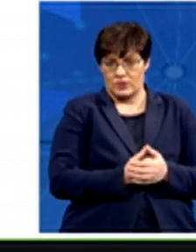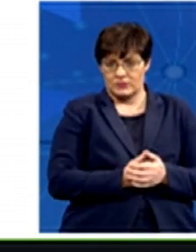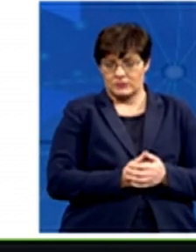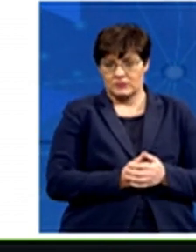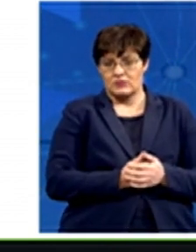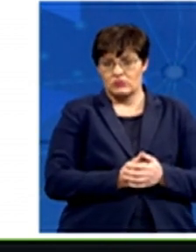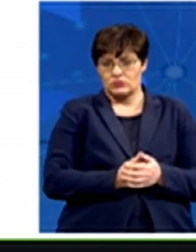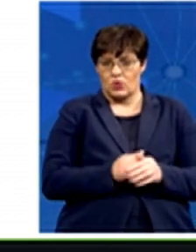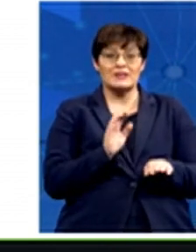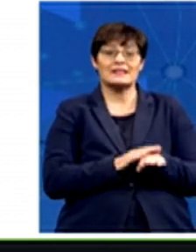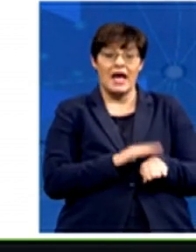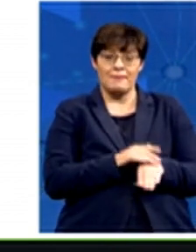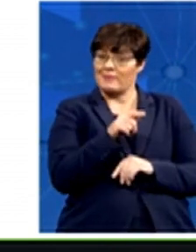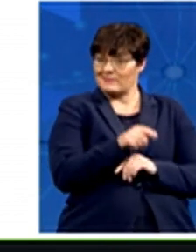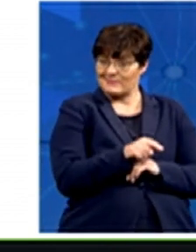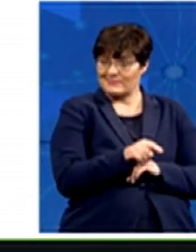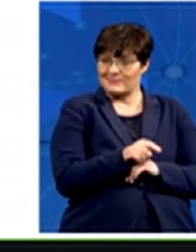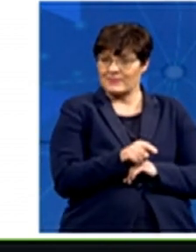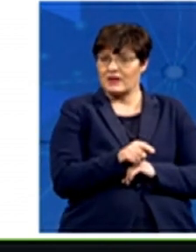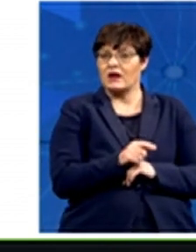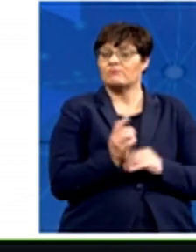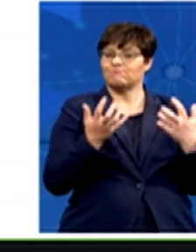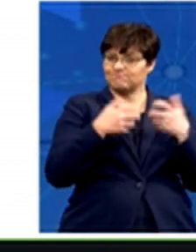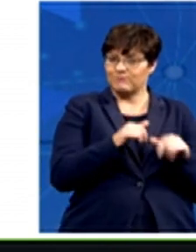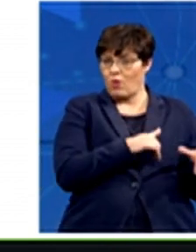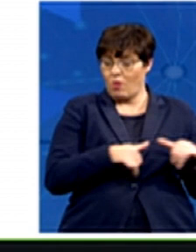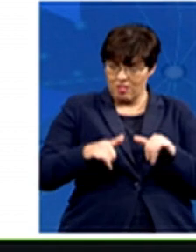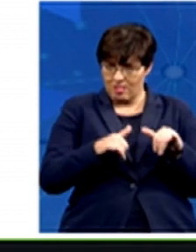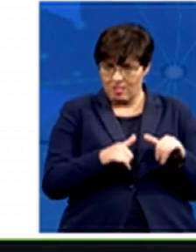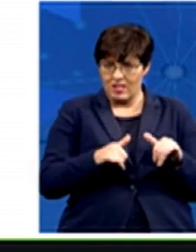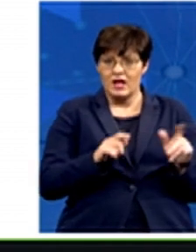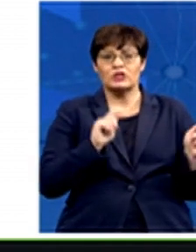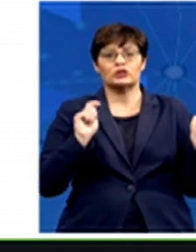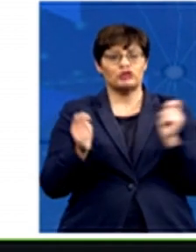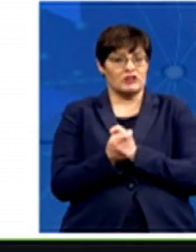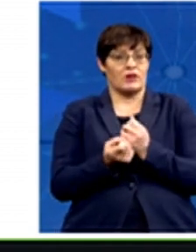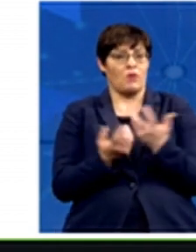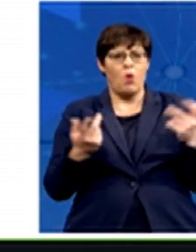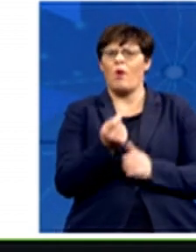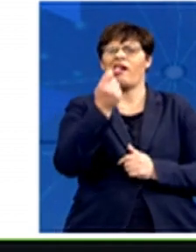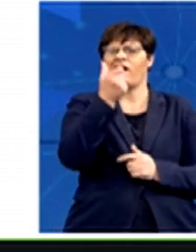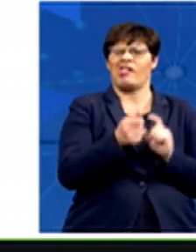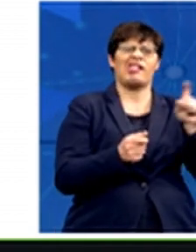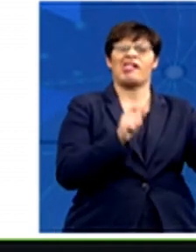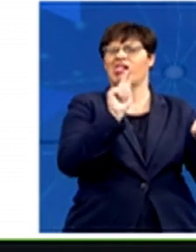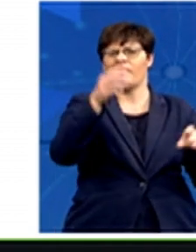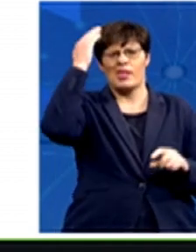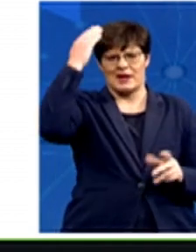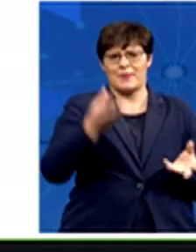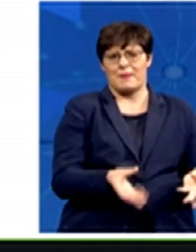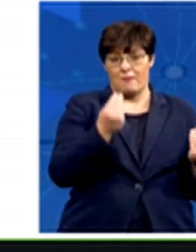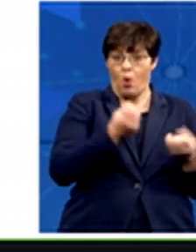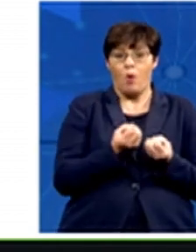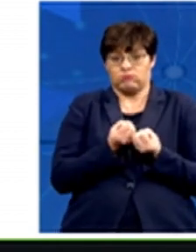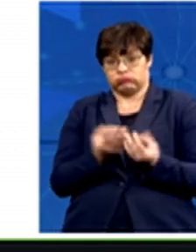the common part of it, then it changes to very common or rare or something of that nature. So that's when we actually look at the frequency